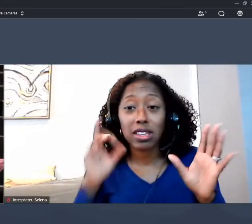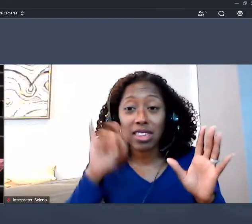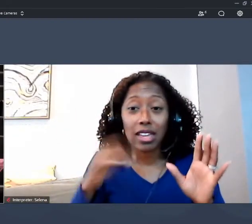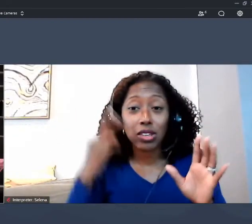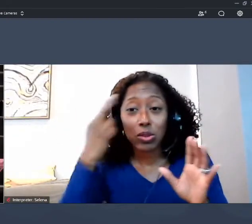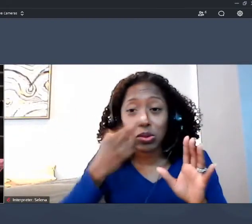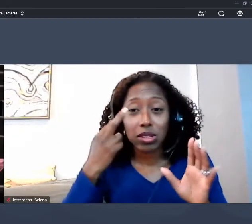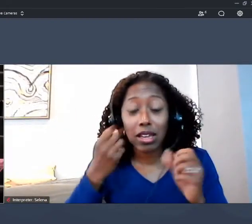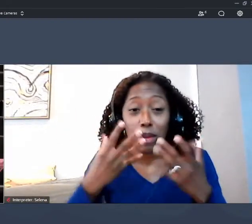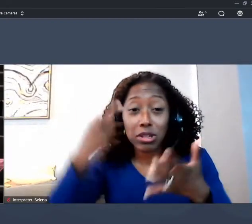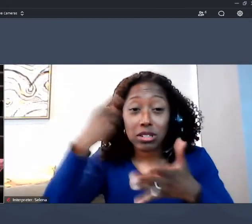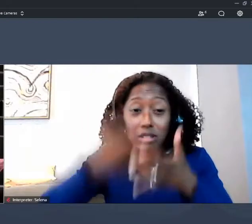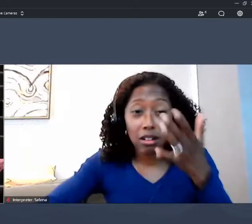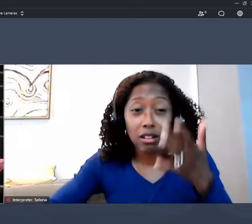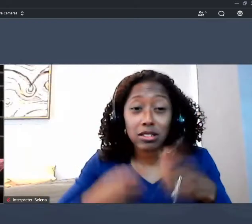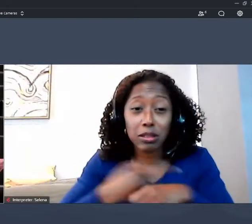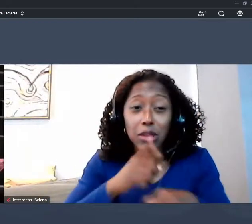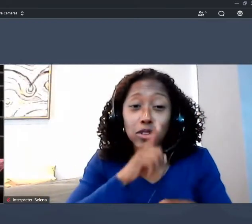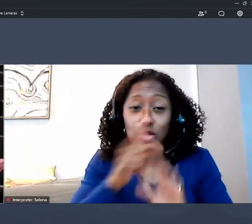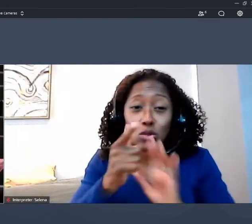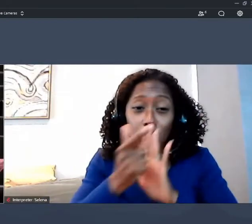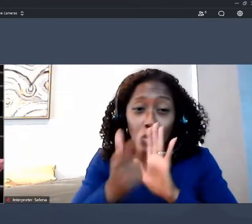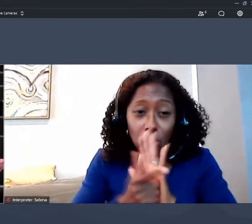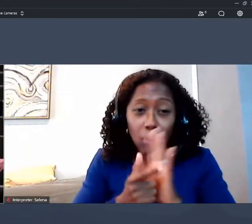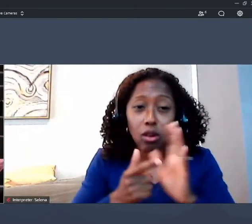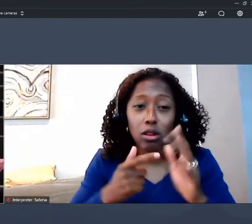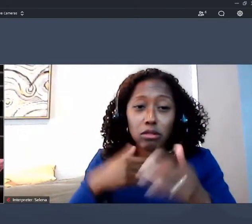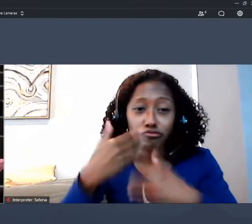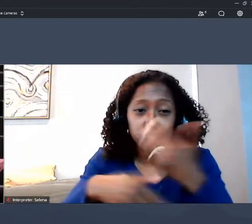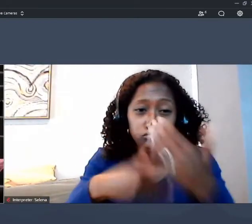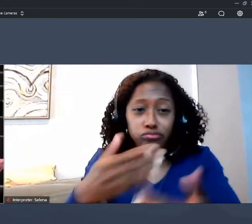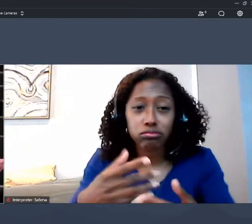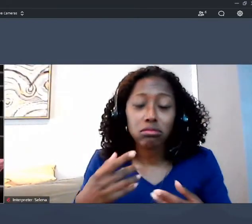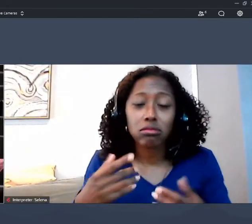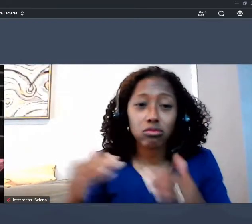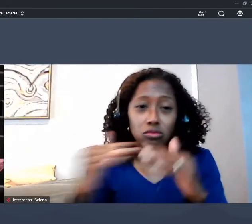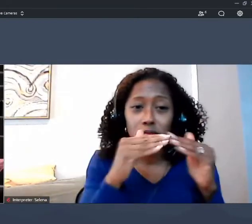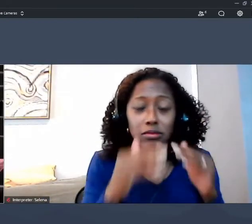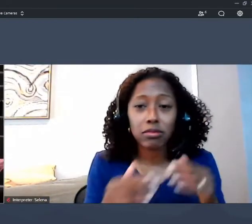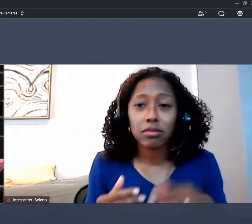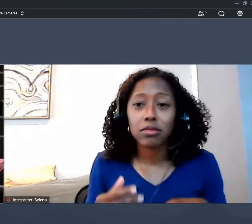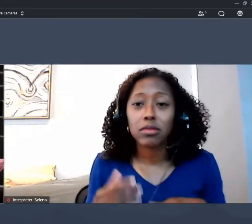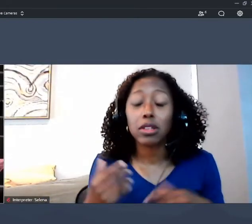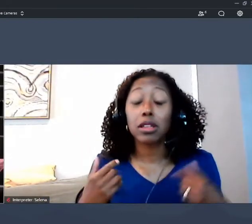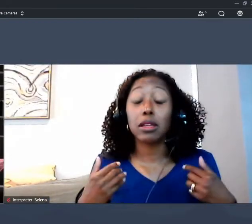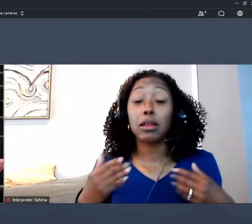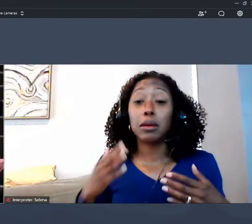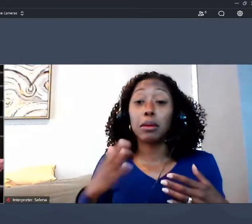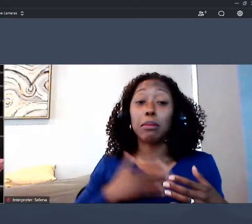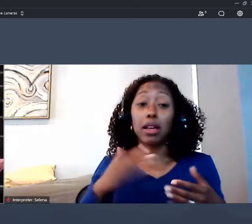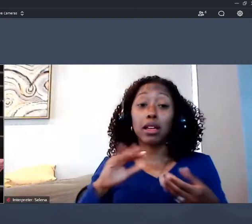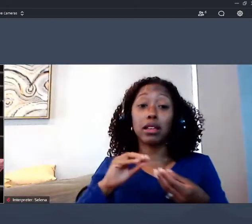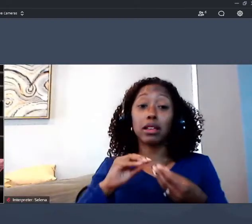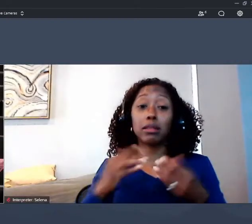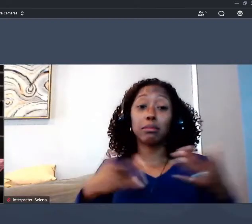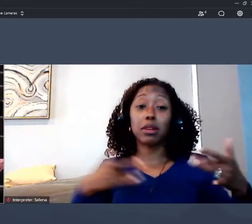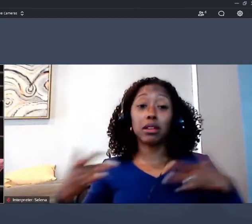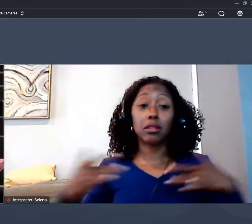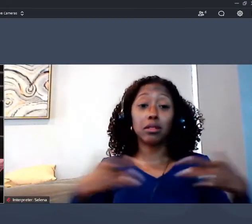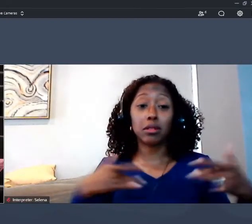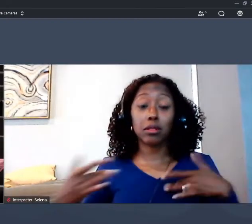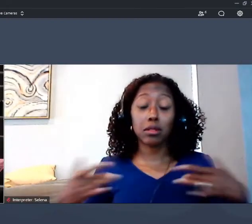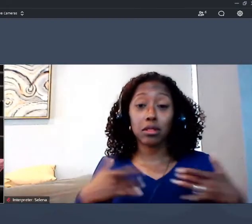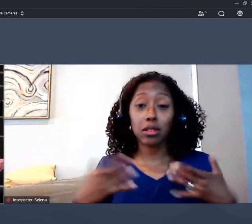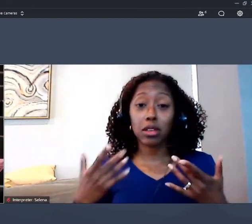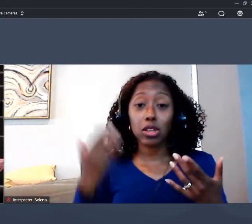coming up with the cost impact. Chair, yes, ma'am. My only concern is too that we know at this point, dealing